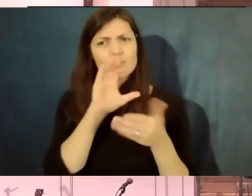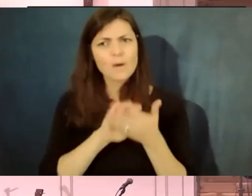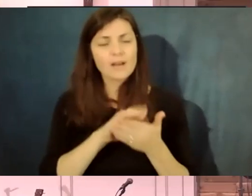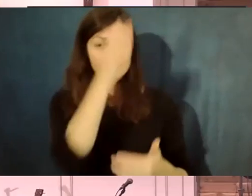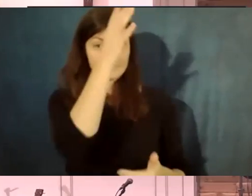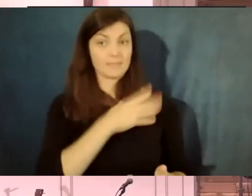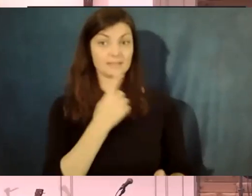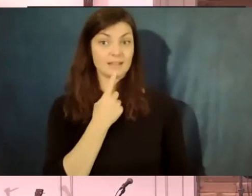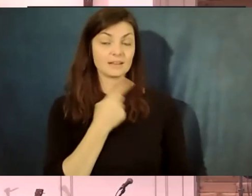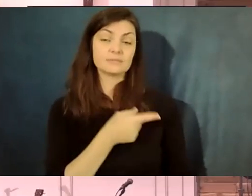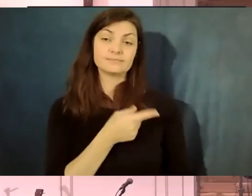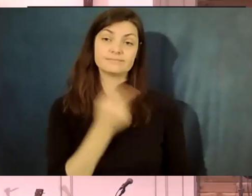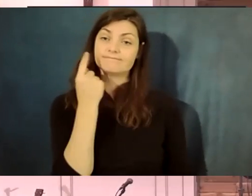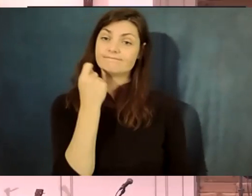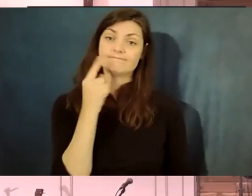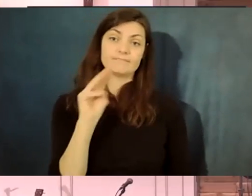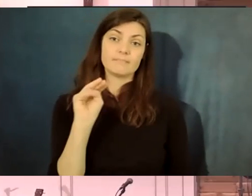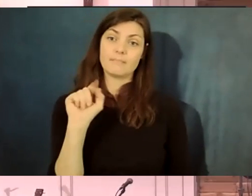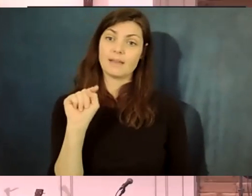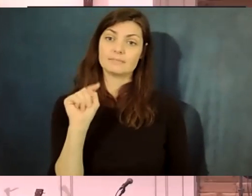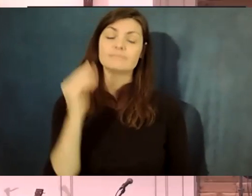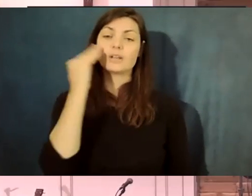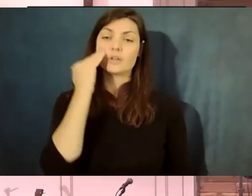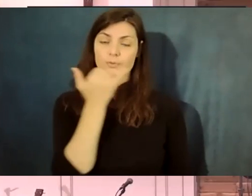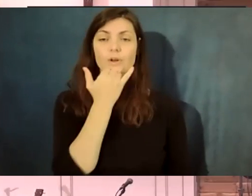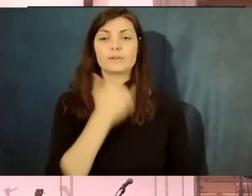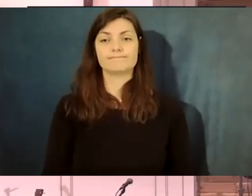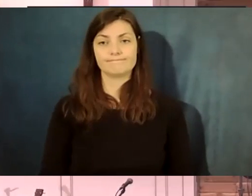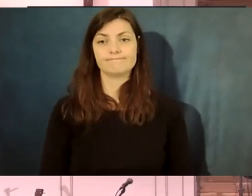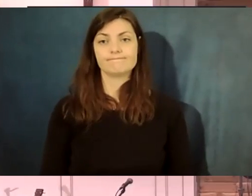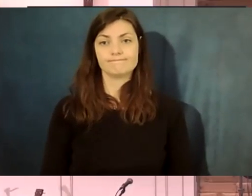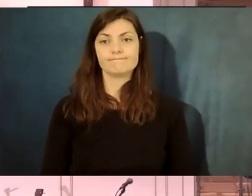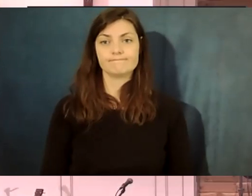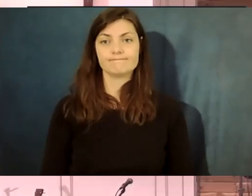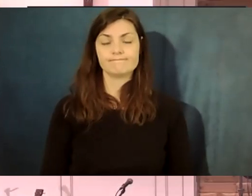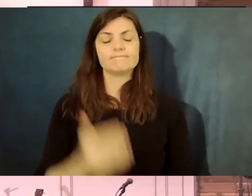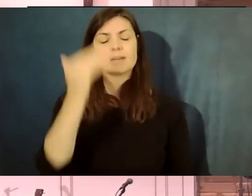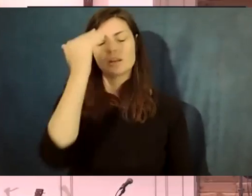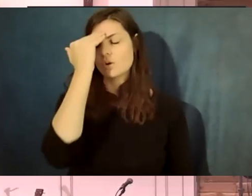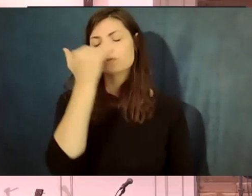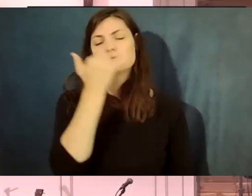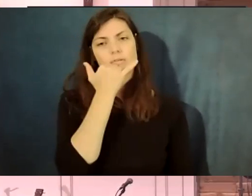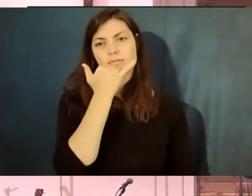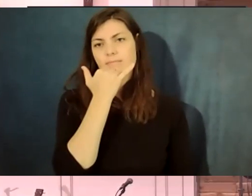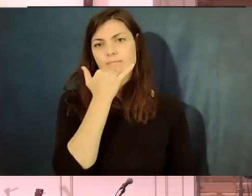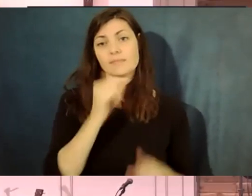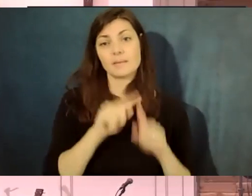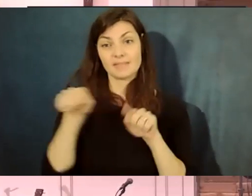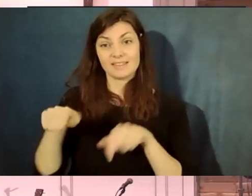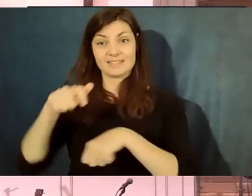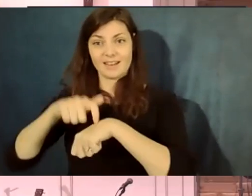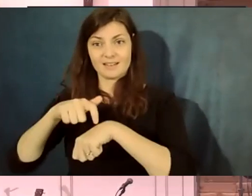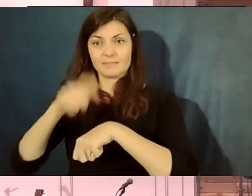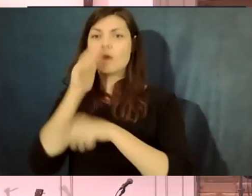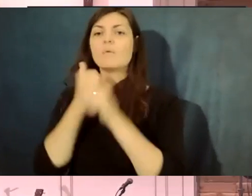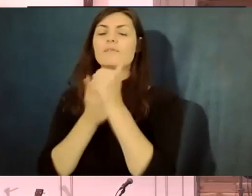said, listen, Matt, I know it's wrong. I know it's wrong, but this time I'm